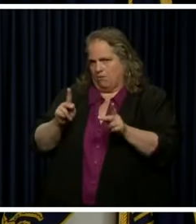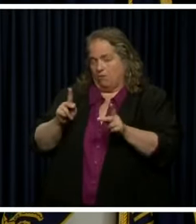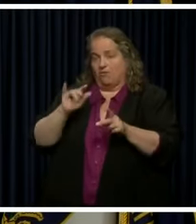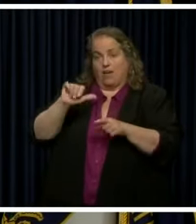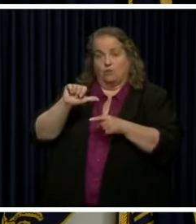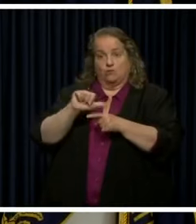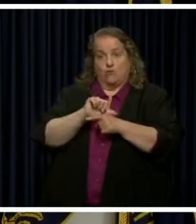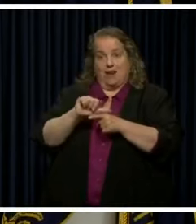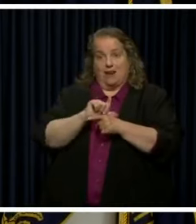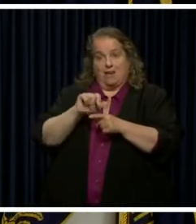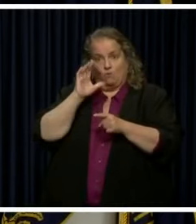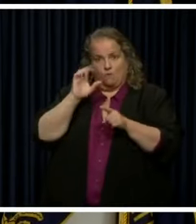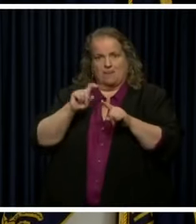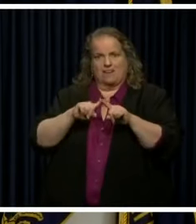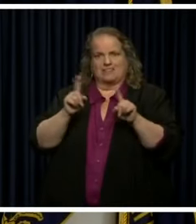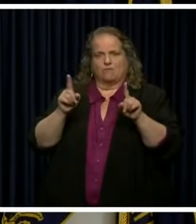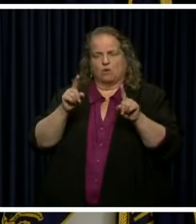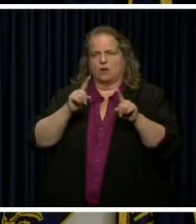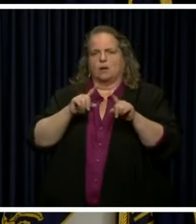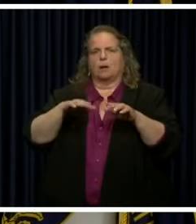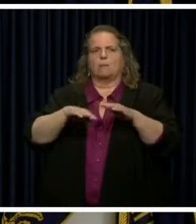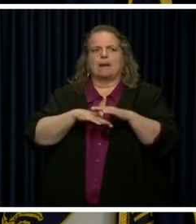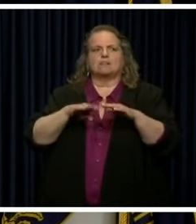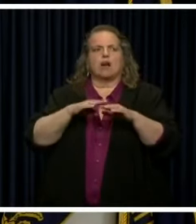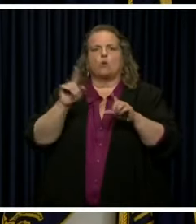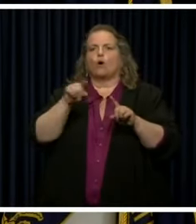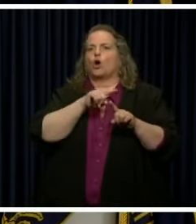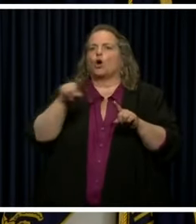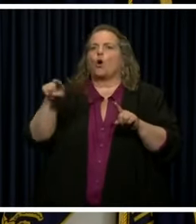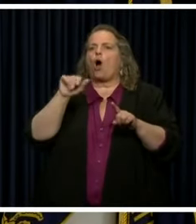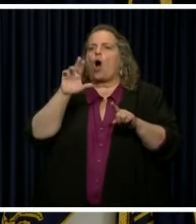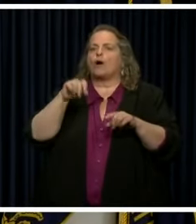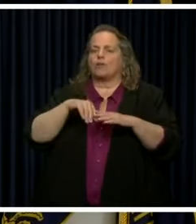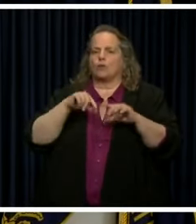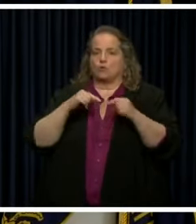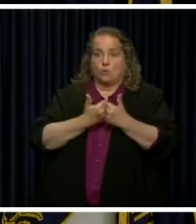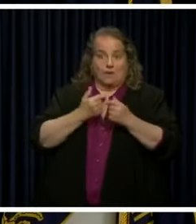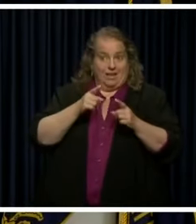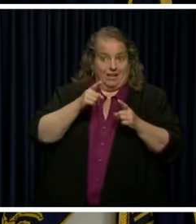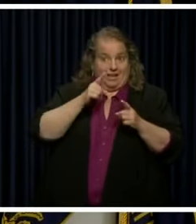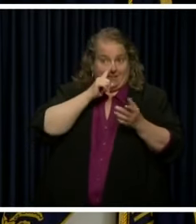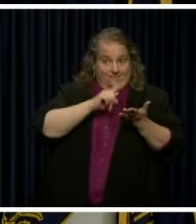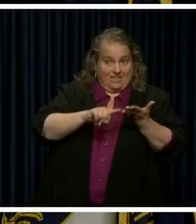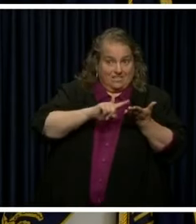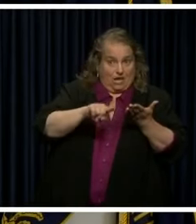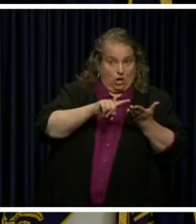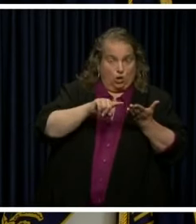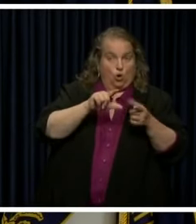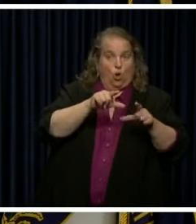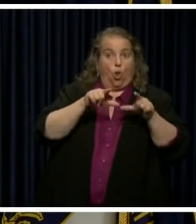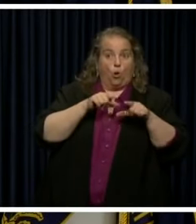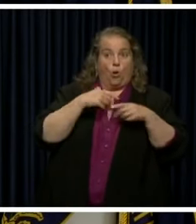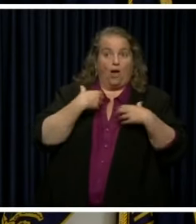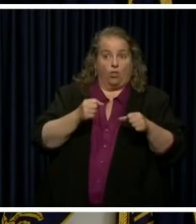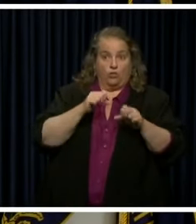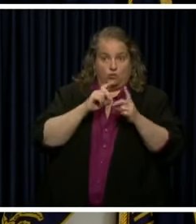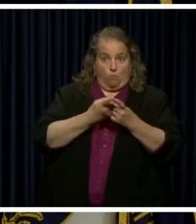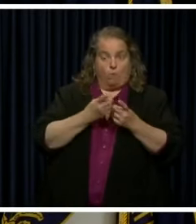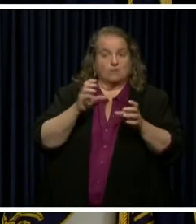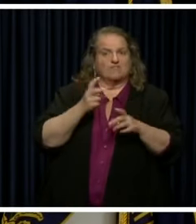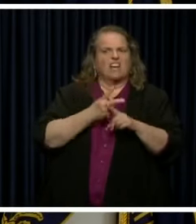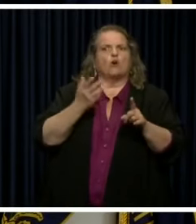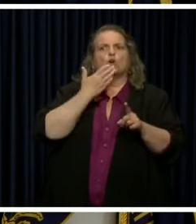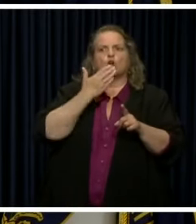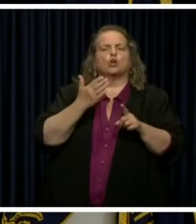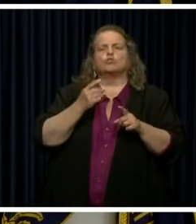going to vary based on where they are in the group, right? There's the investigator, which local health departments are very good at doing,